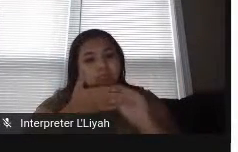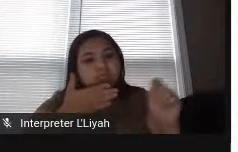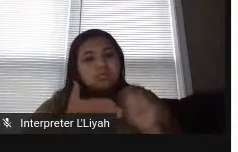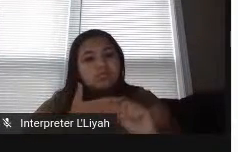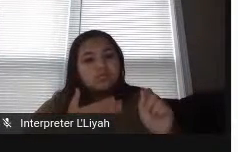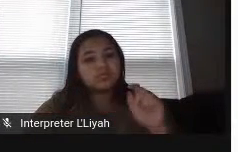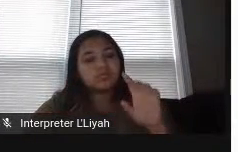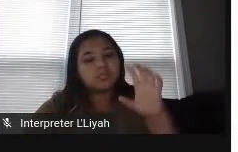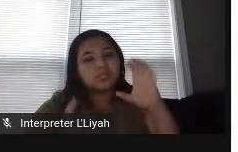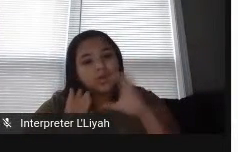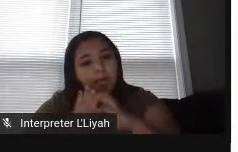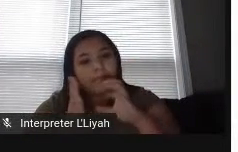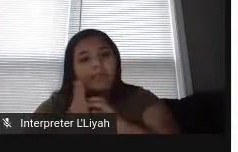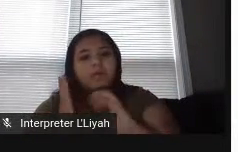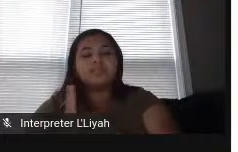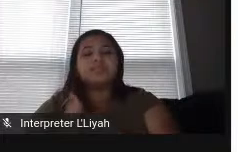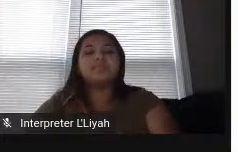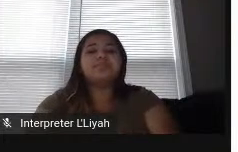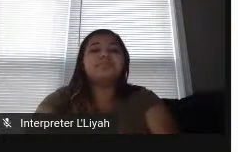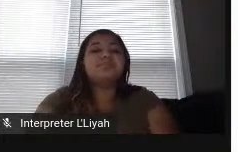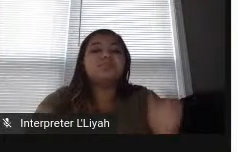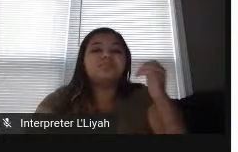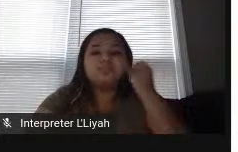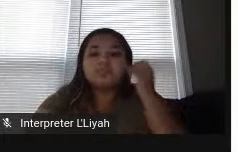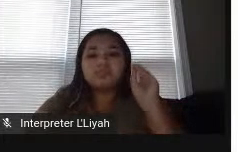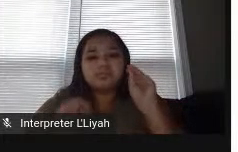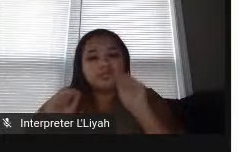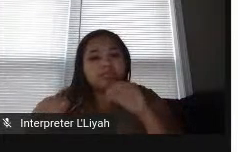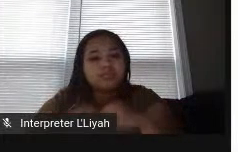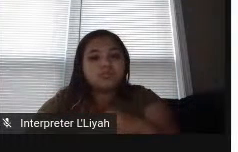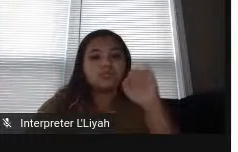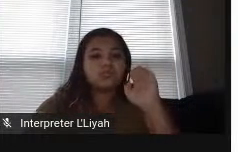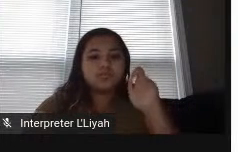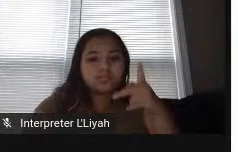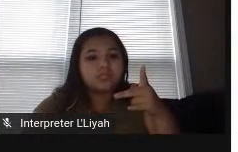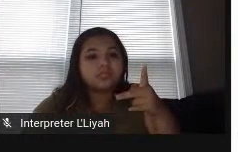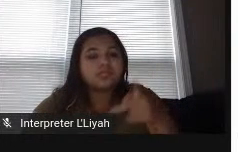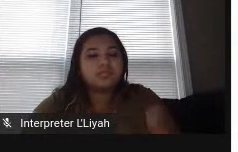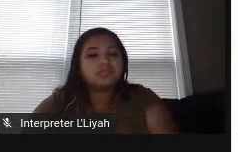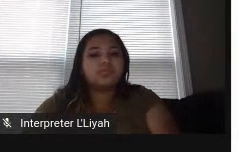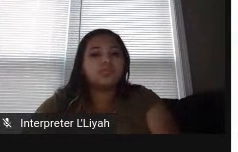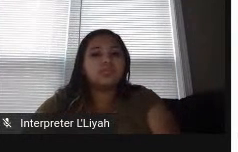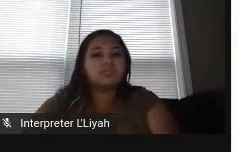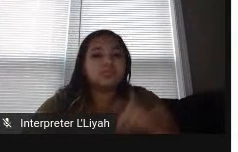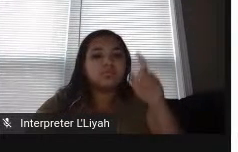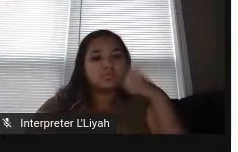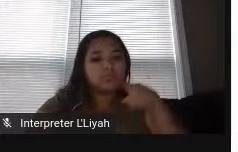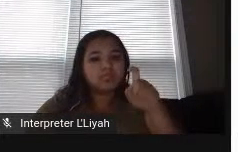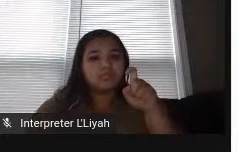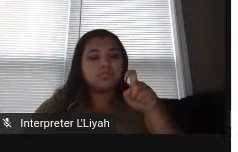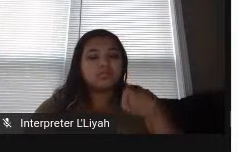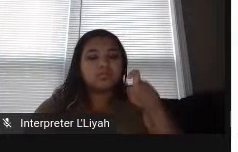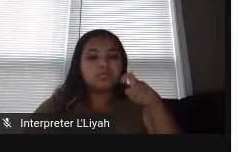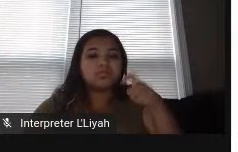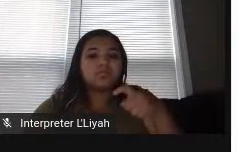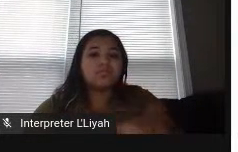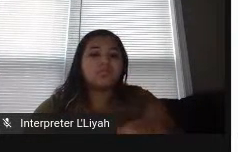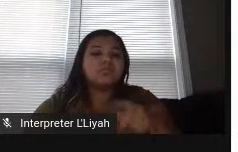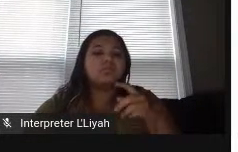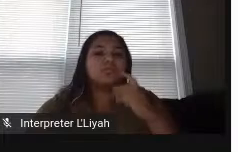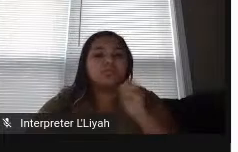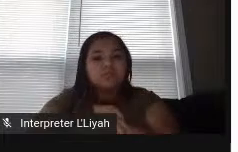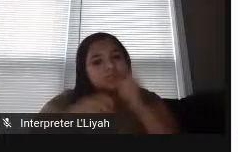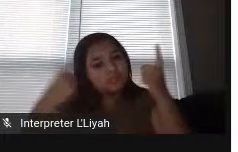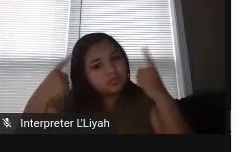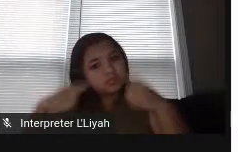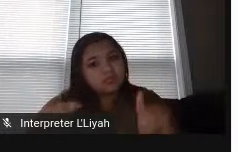written document. If it is put in the IEP, they should be